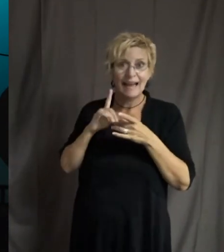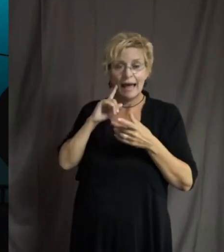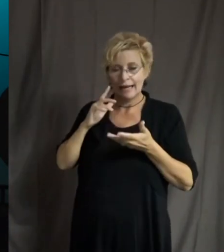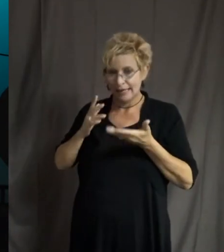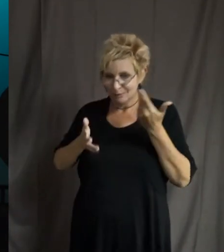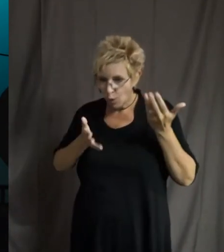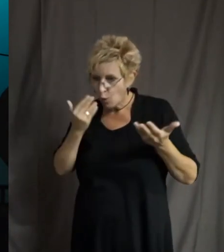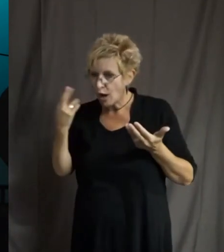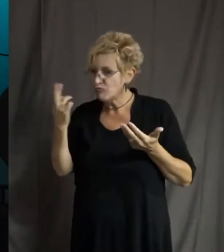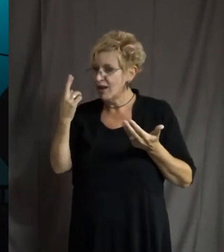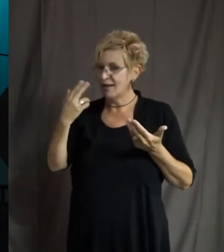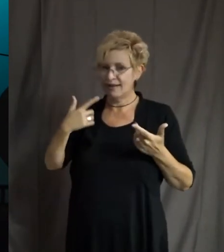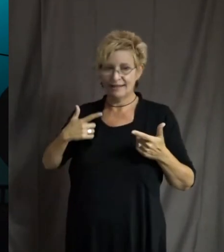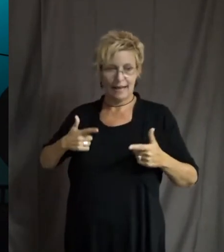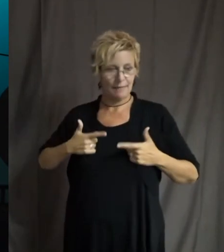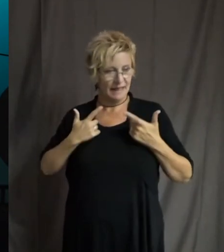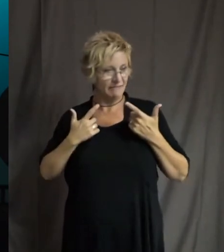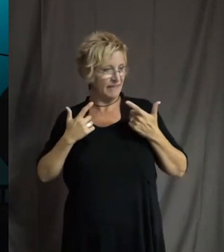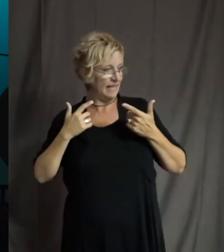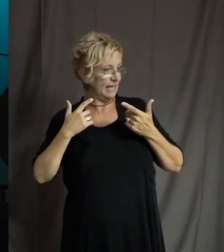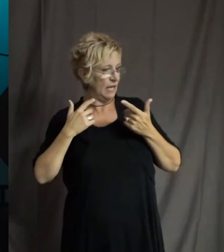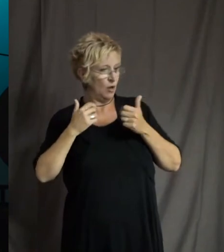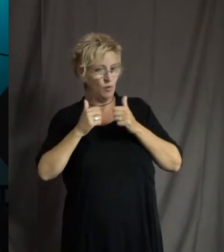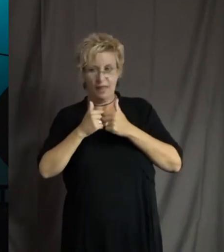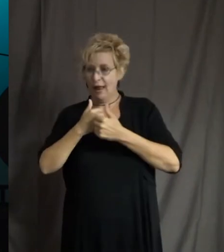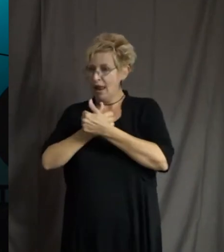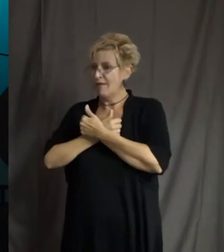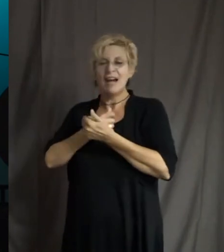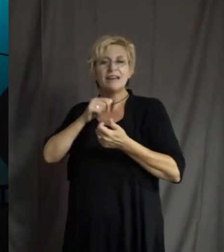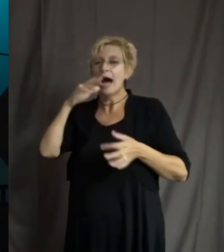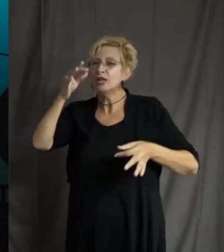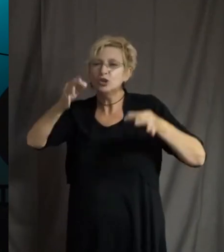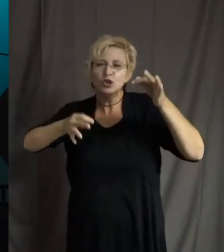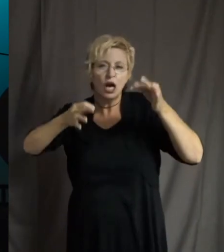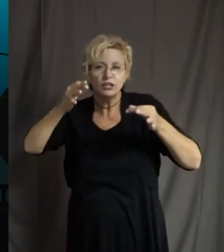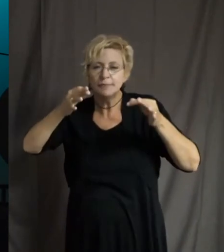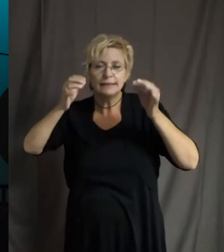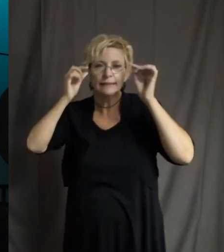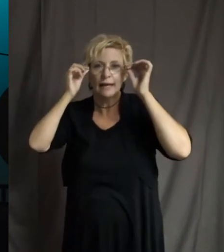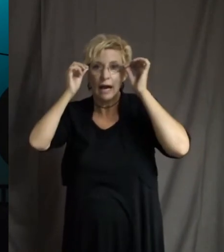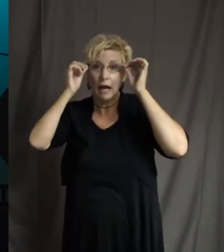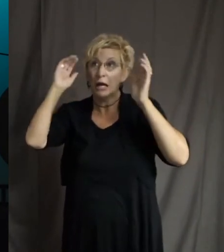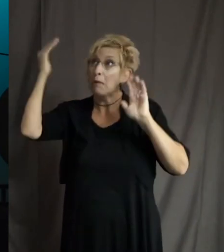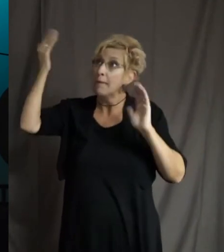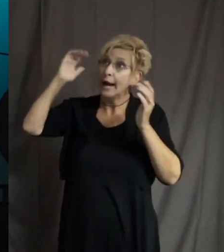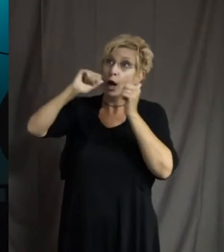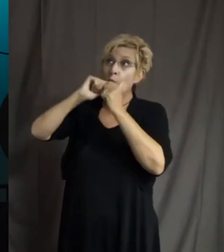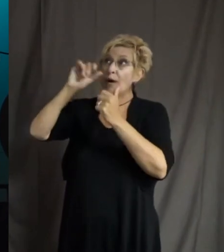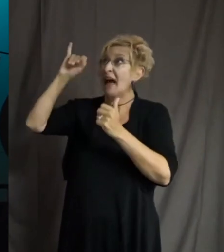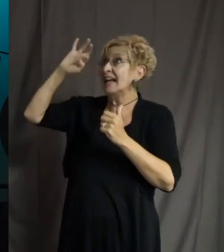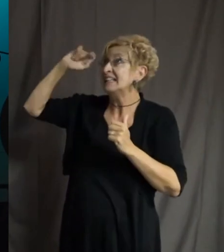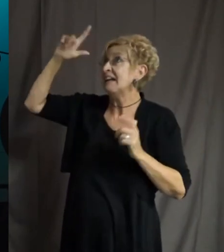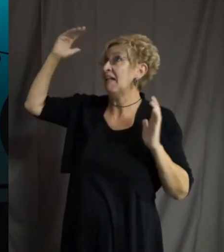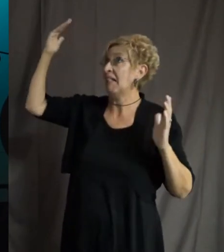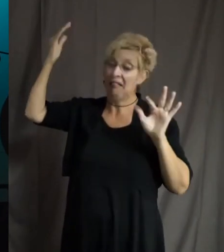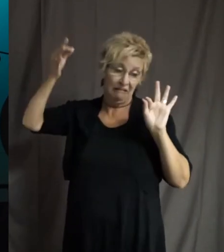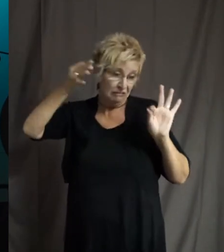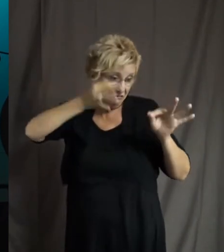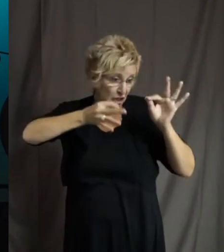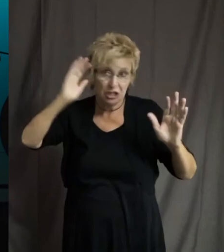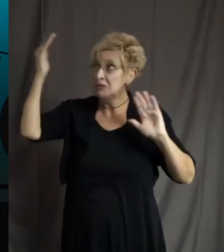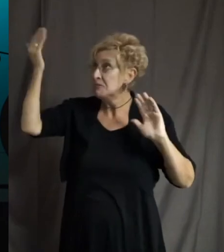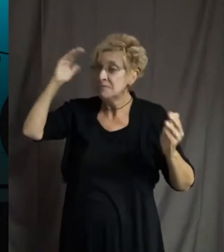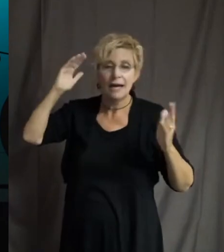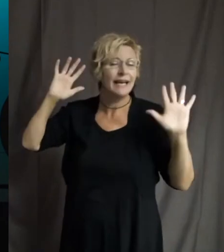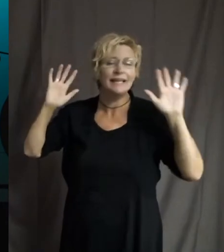to connect and explore, and we learn that living a life of love is not living in judgment about the idealizations that